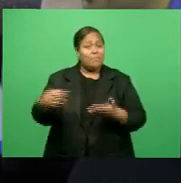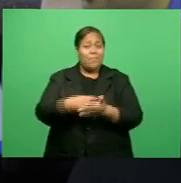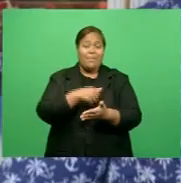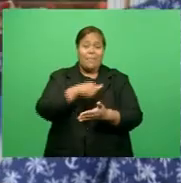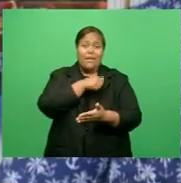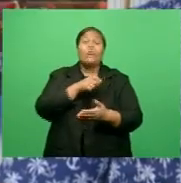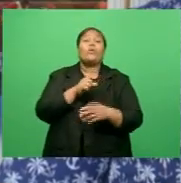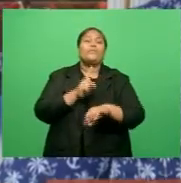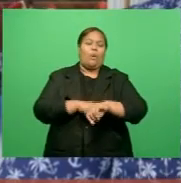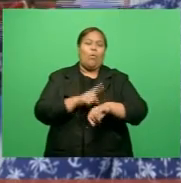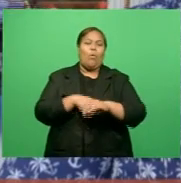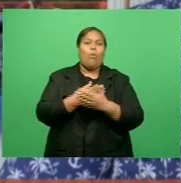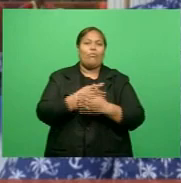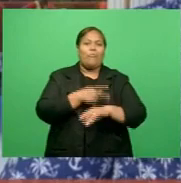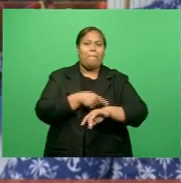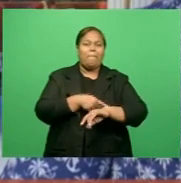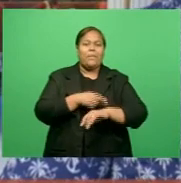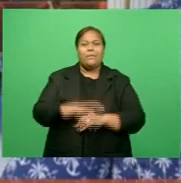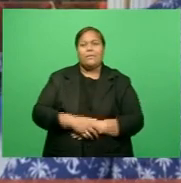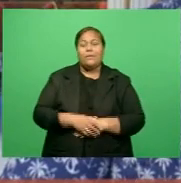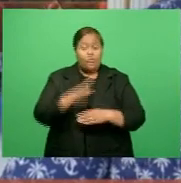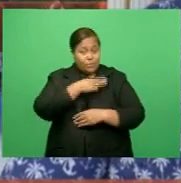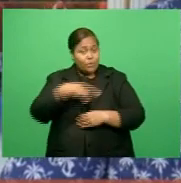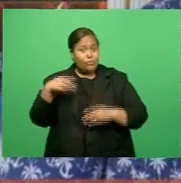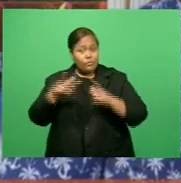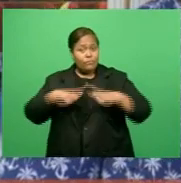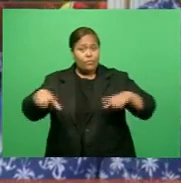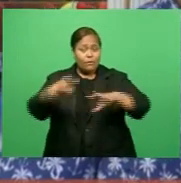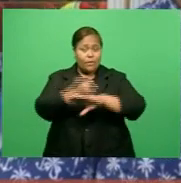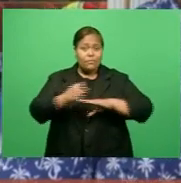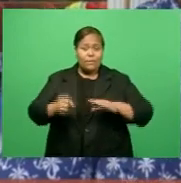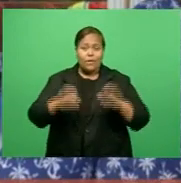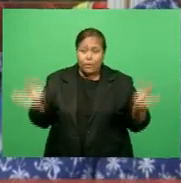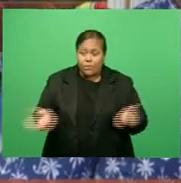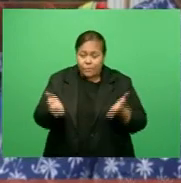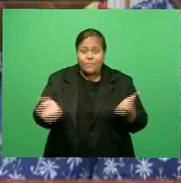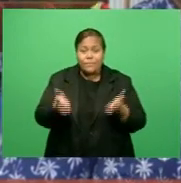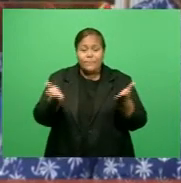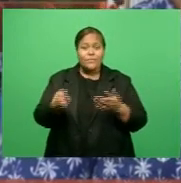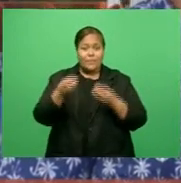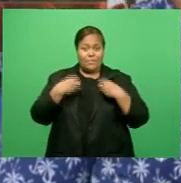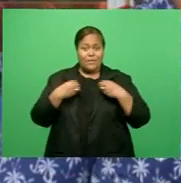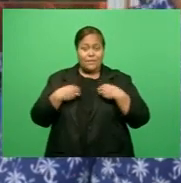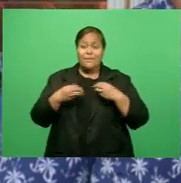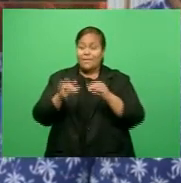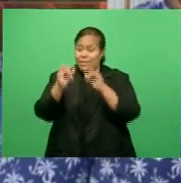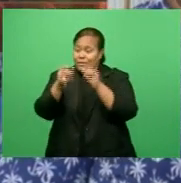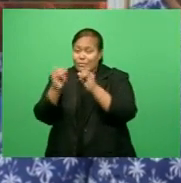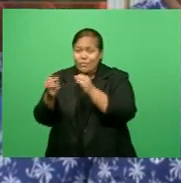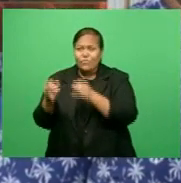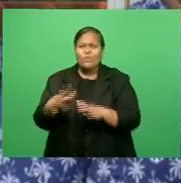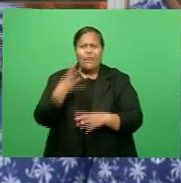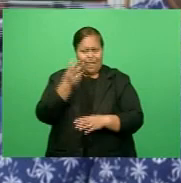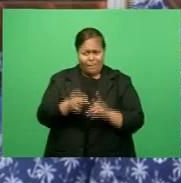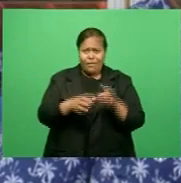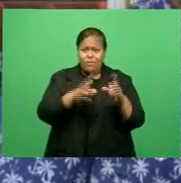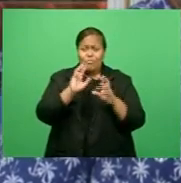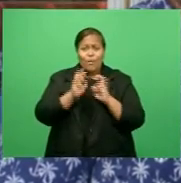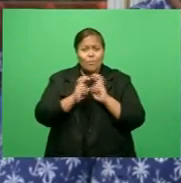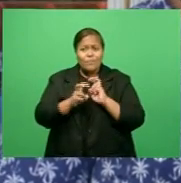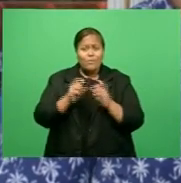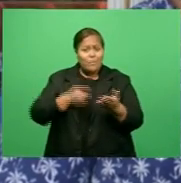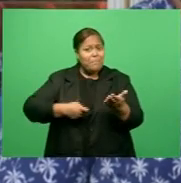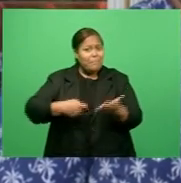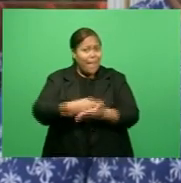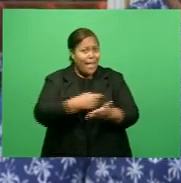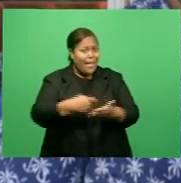timely manner. The Ministry of Local Government is encouraging businesses and individuals facing problems with their payment to visit